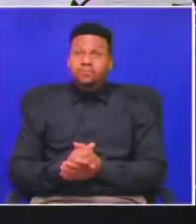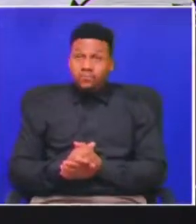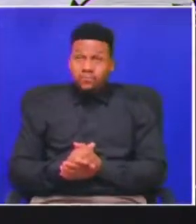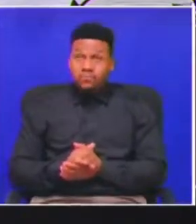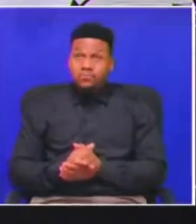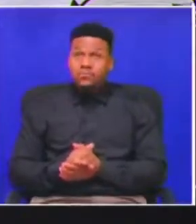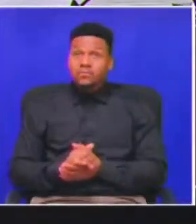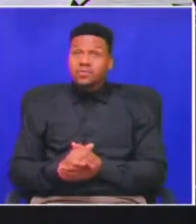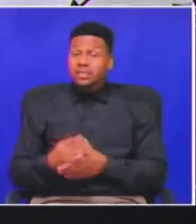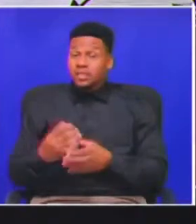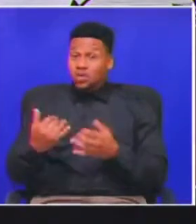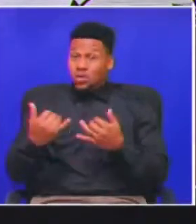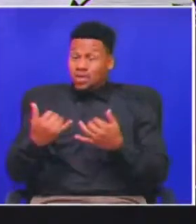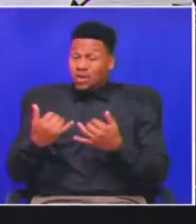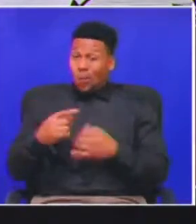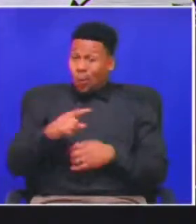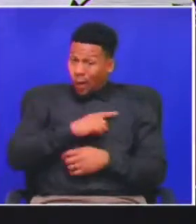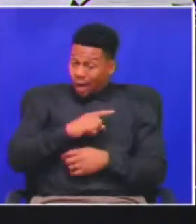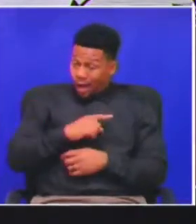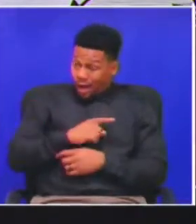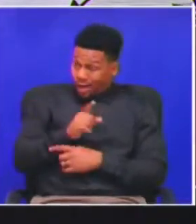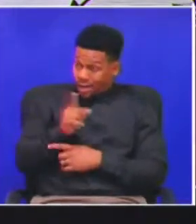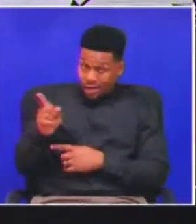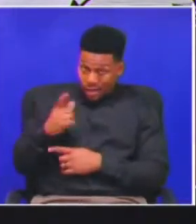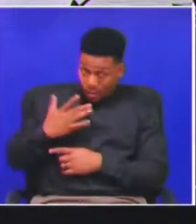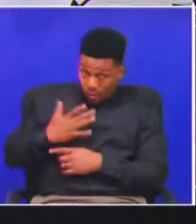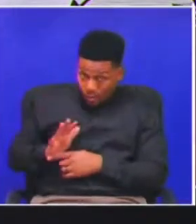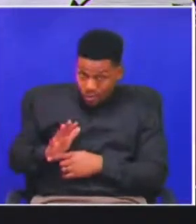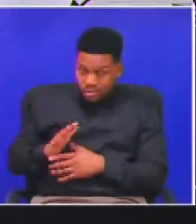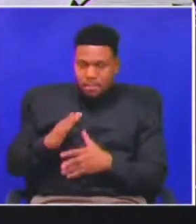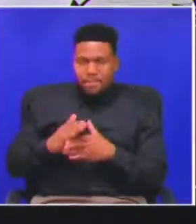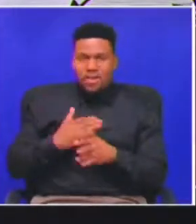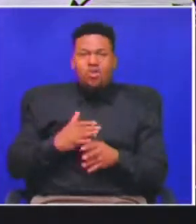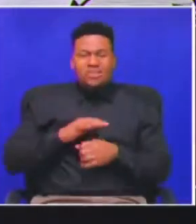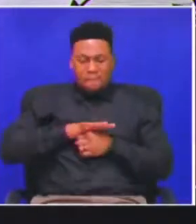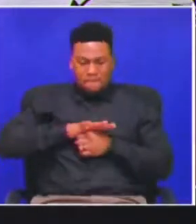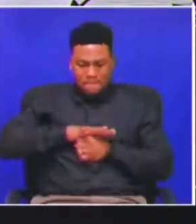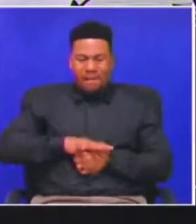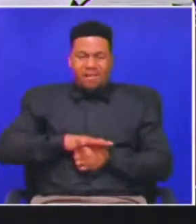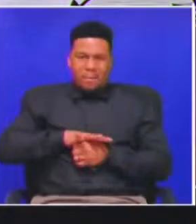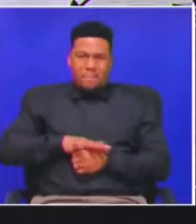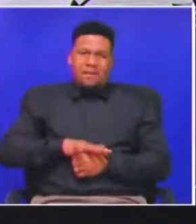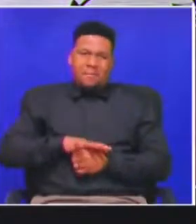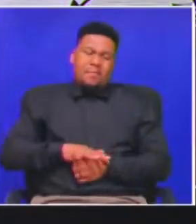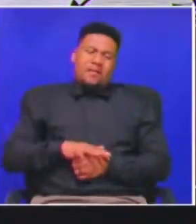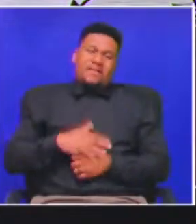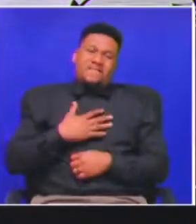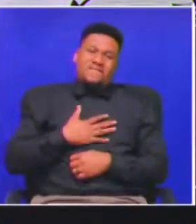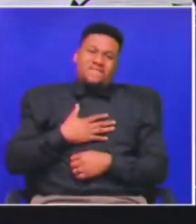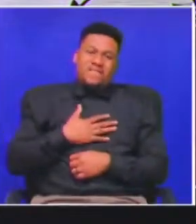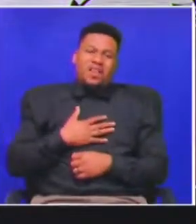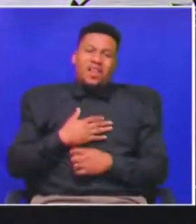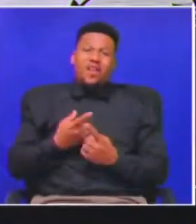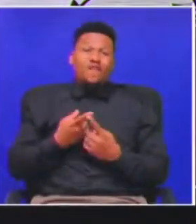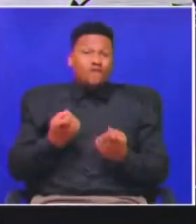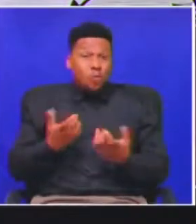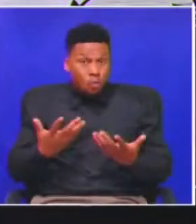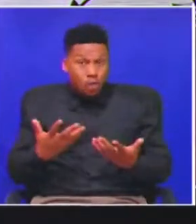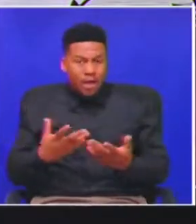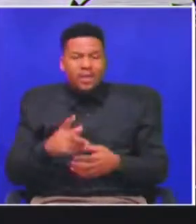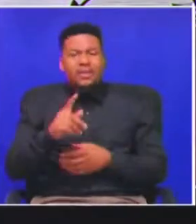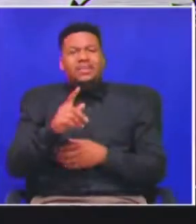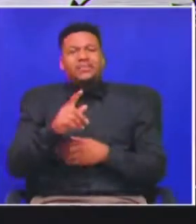to the pressures that they are also facing by being put under pressure by the tariffs